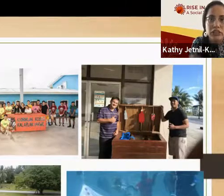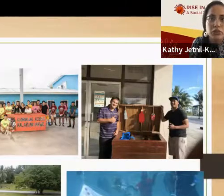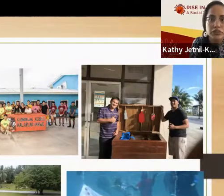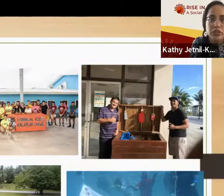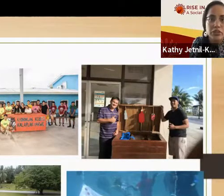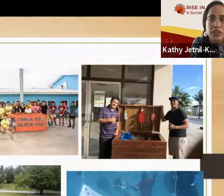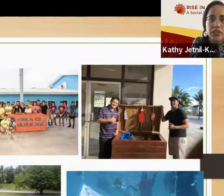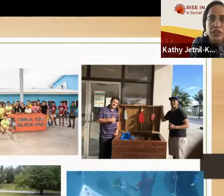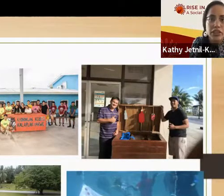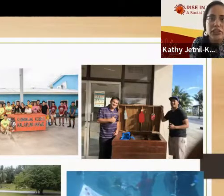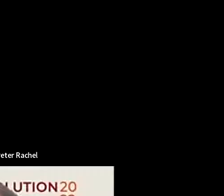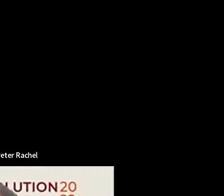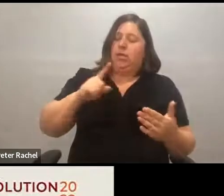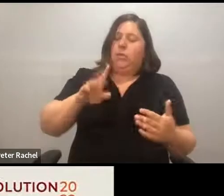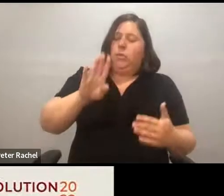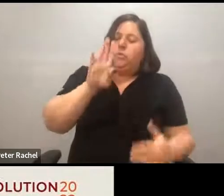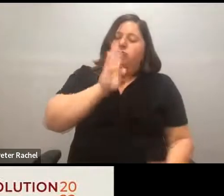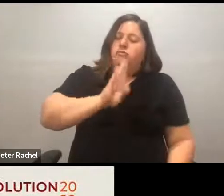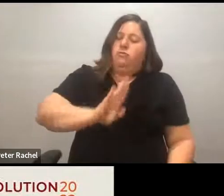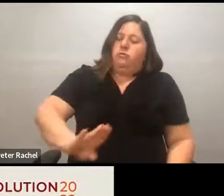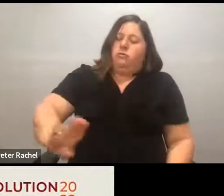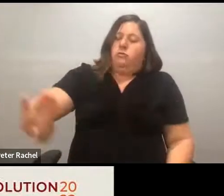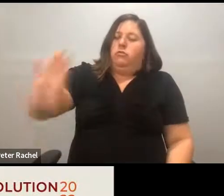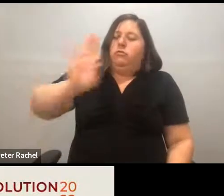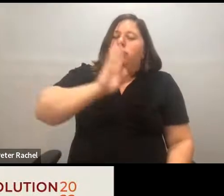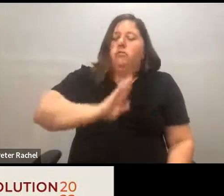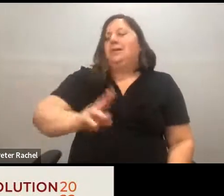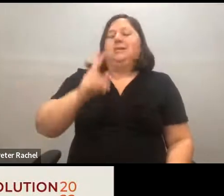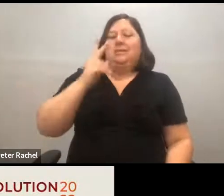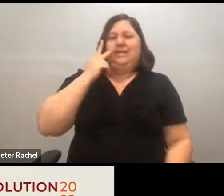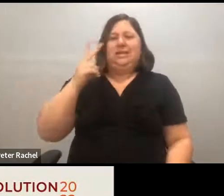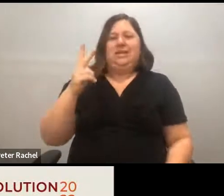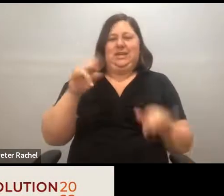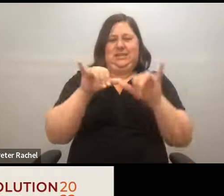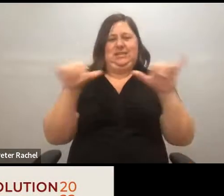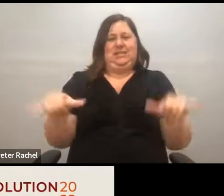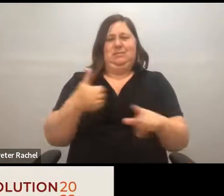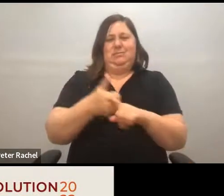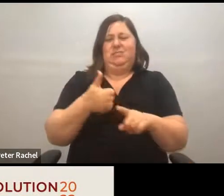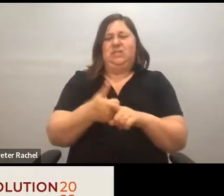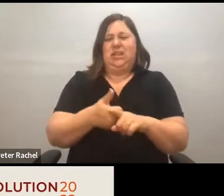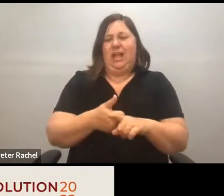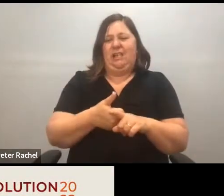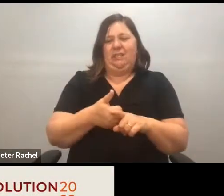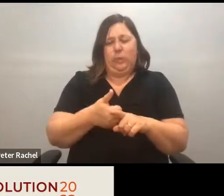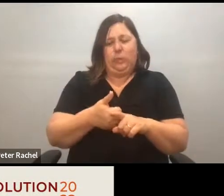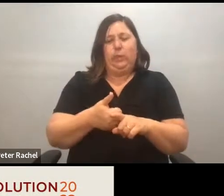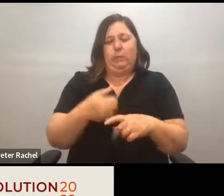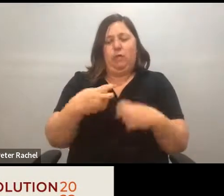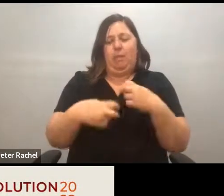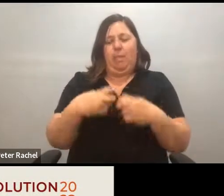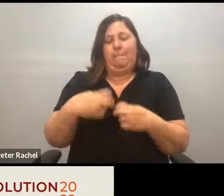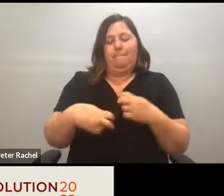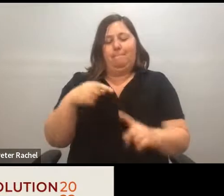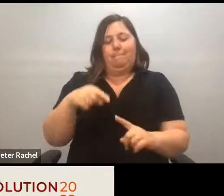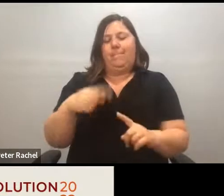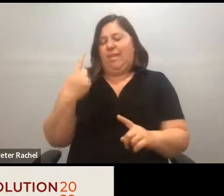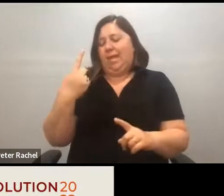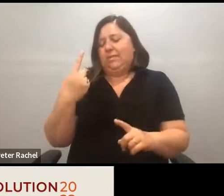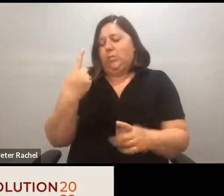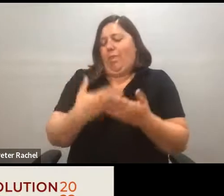really deeply frustrating for me to see how incredibly flawed this system is. So I think that might be the only thing that I